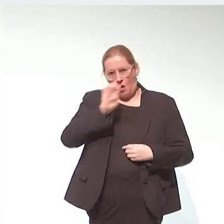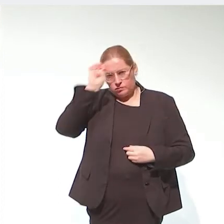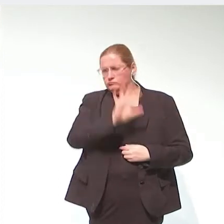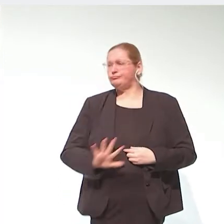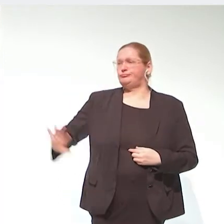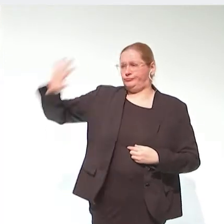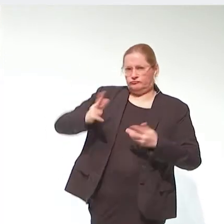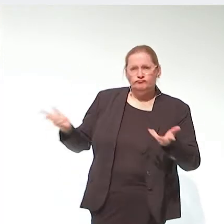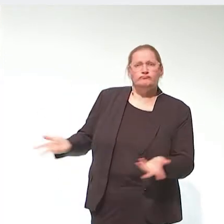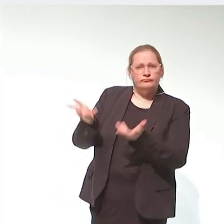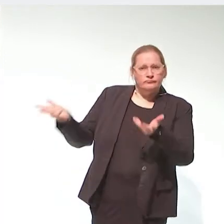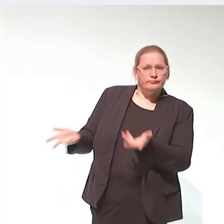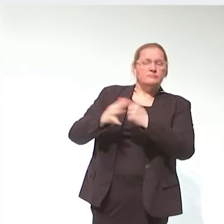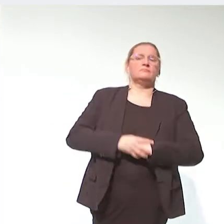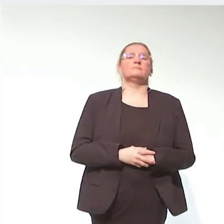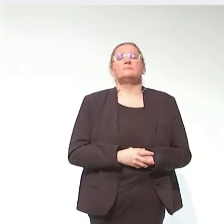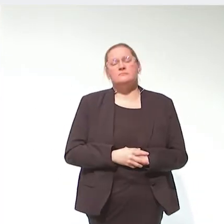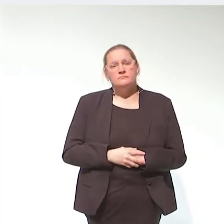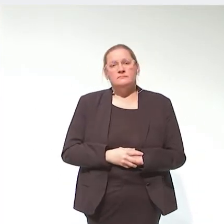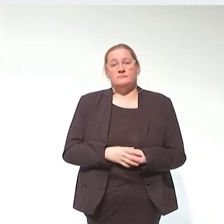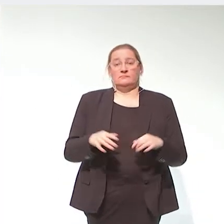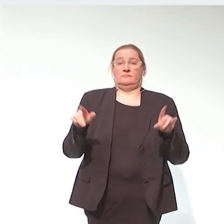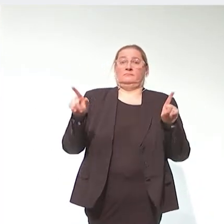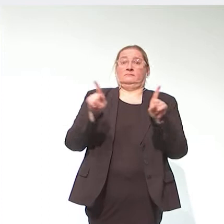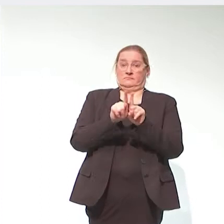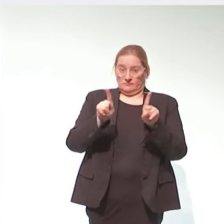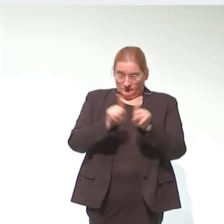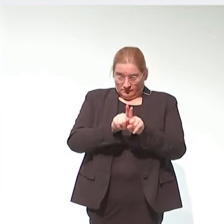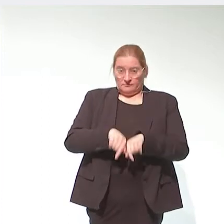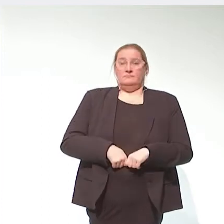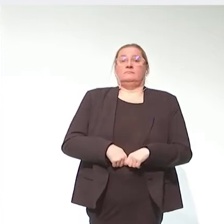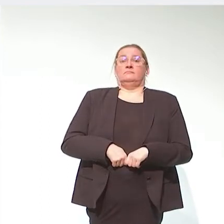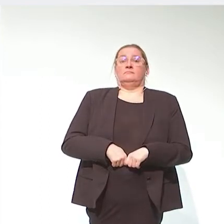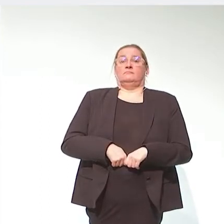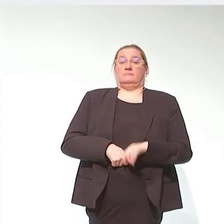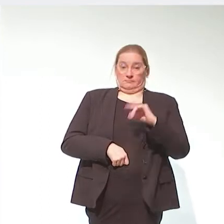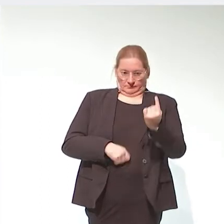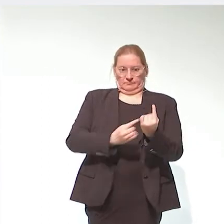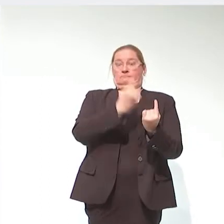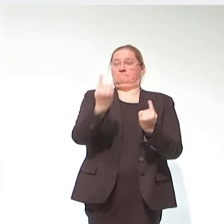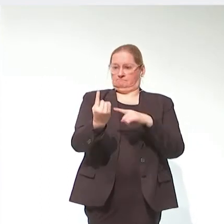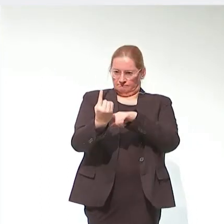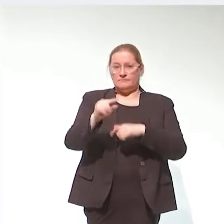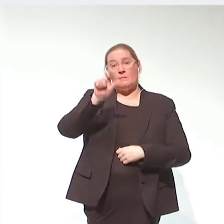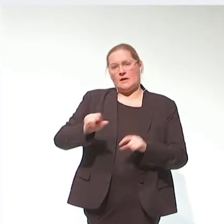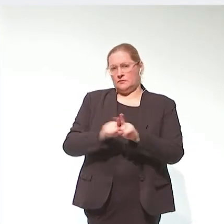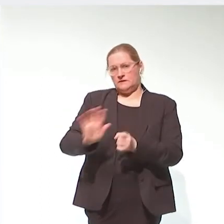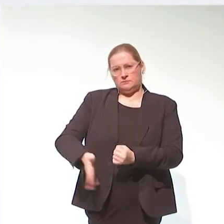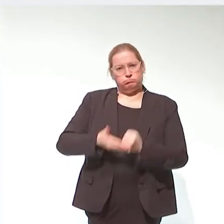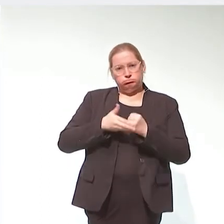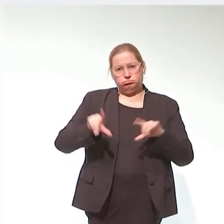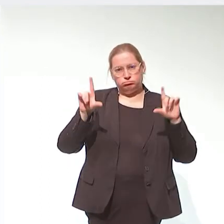is also keeping us quite busy, I have to say. Maybe just to refer before I go